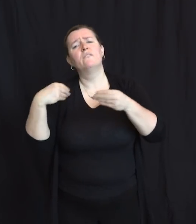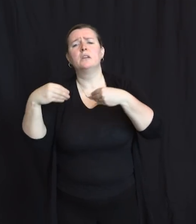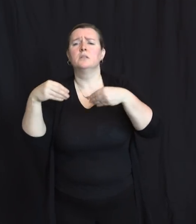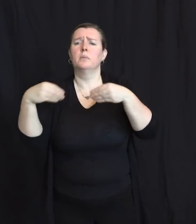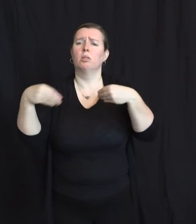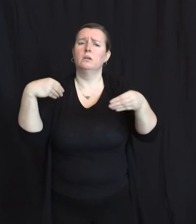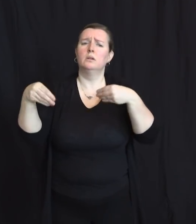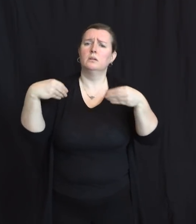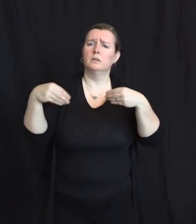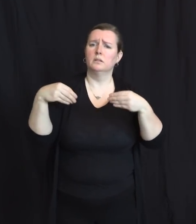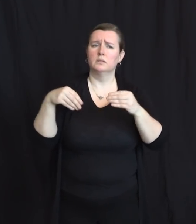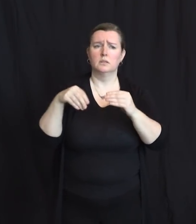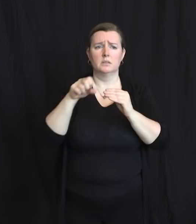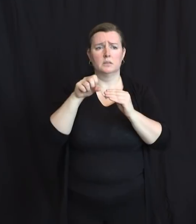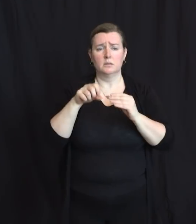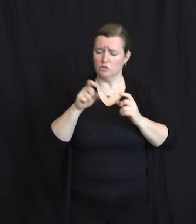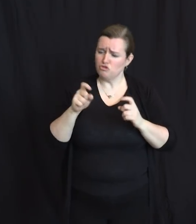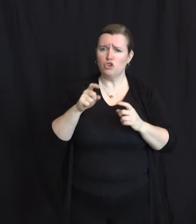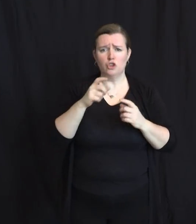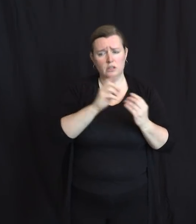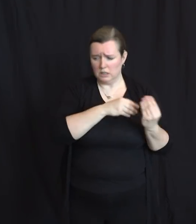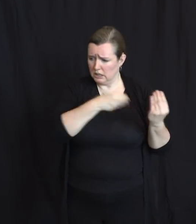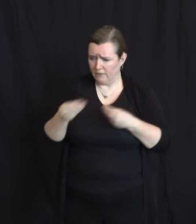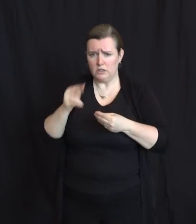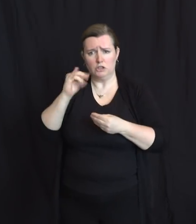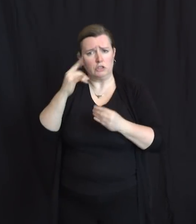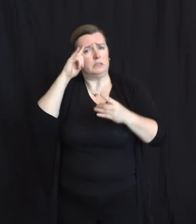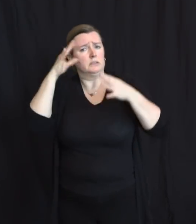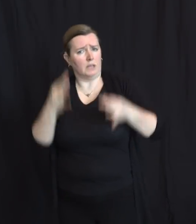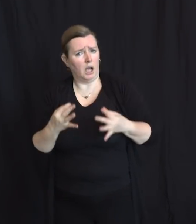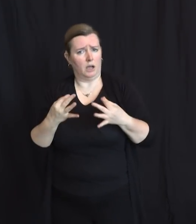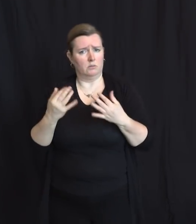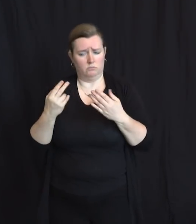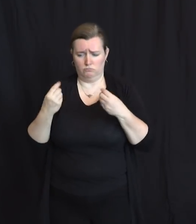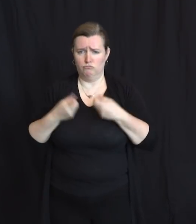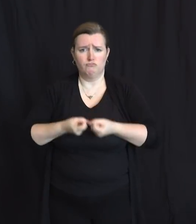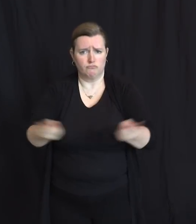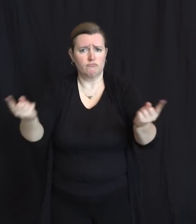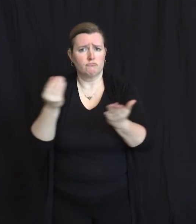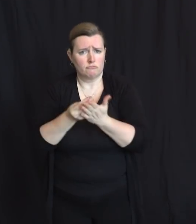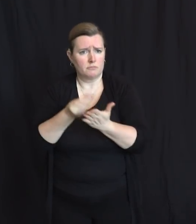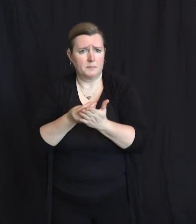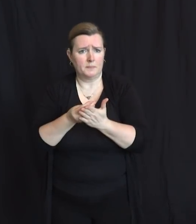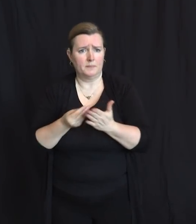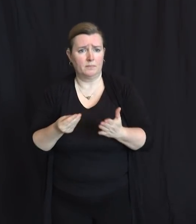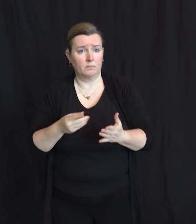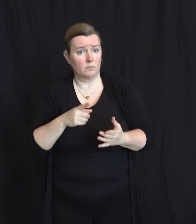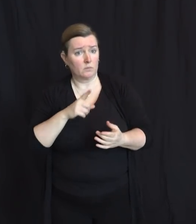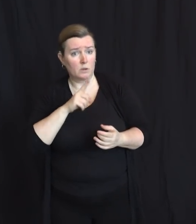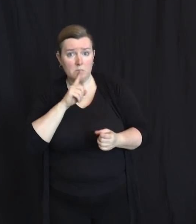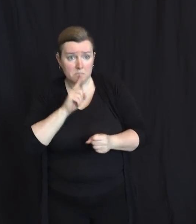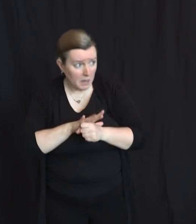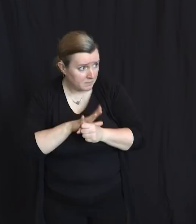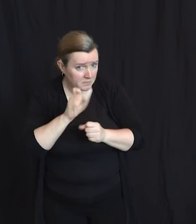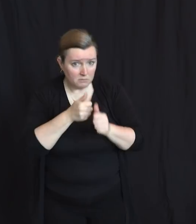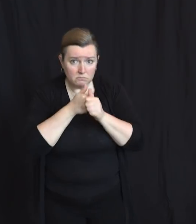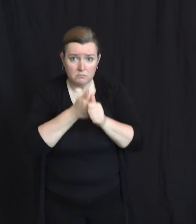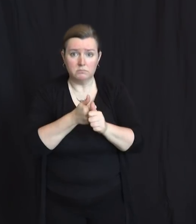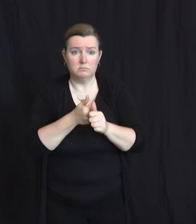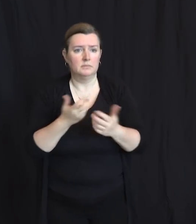states, filling holes that we now must deal with. Those assurances apparently were